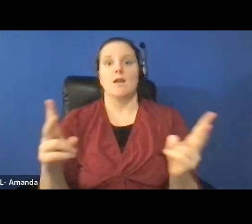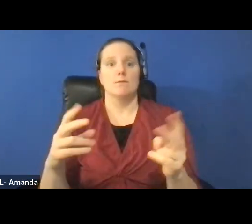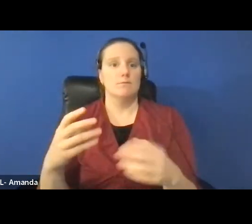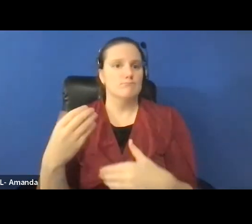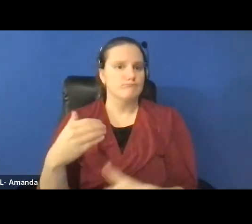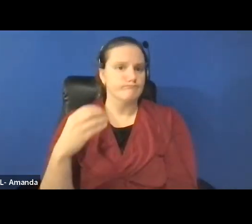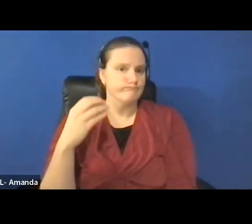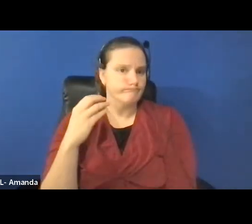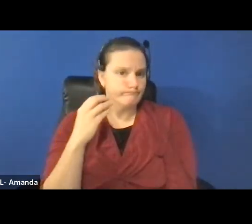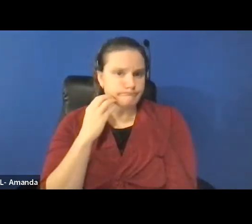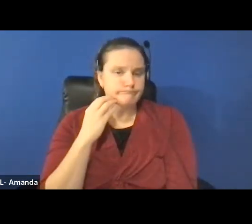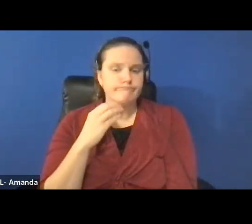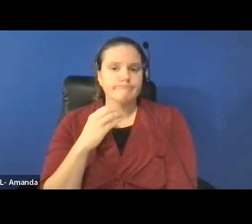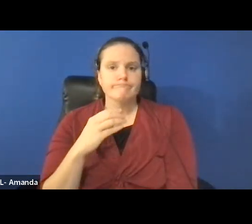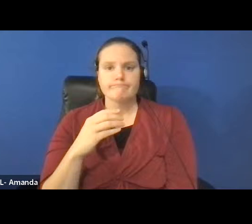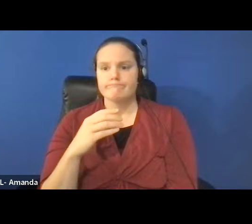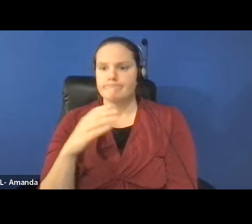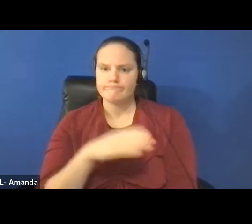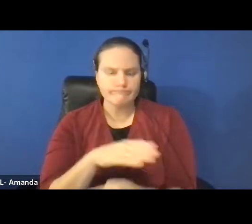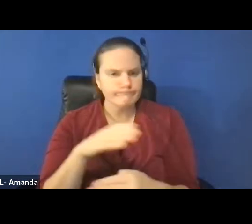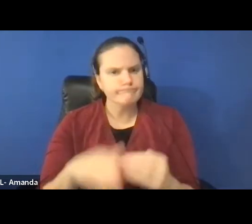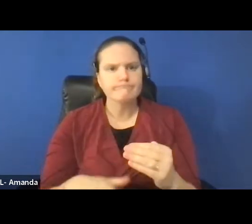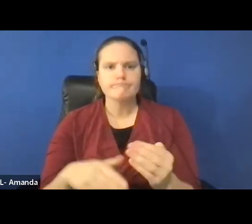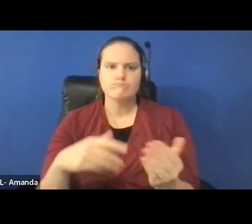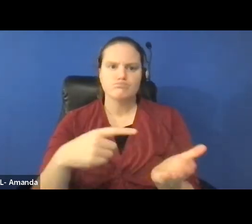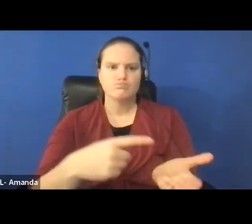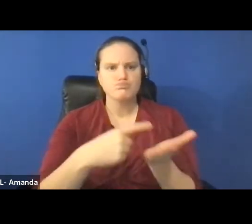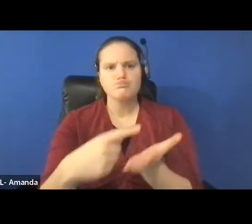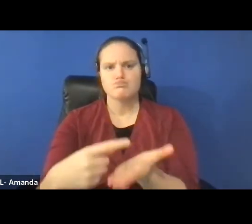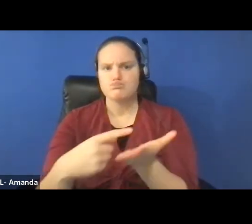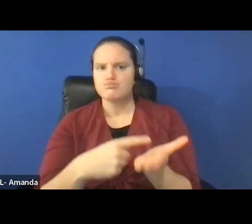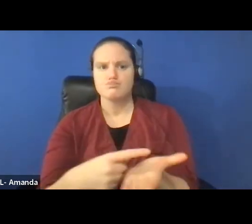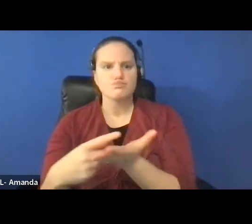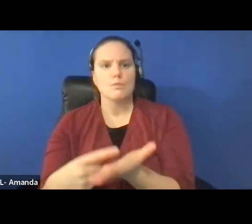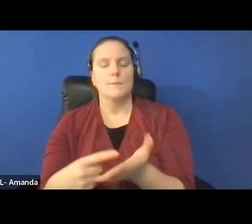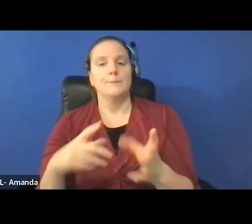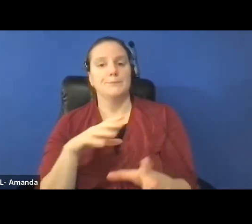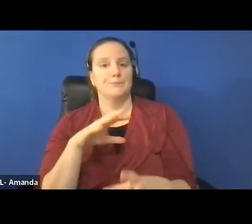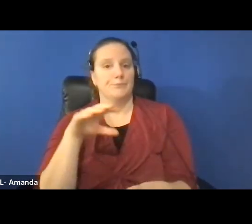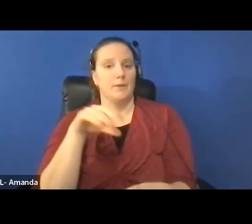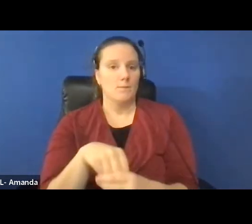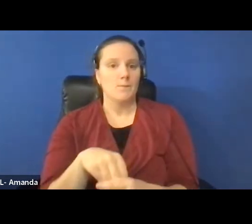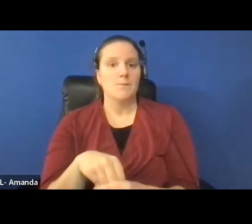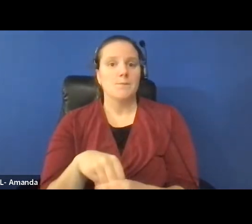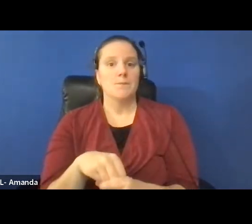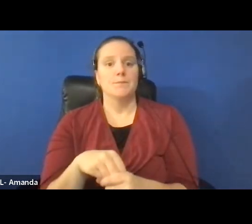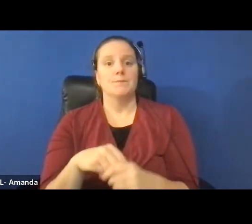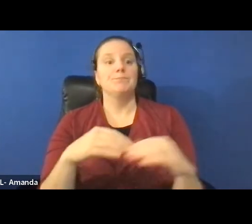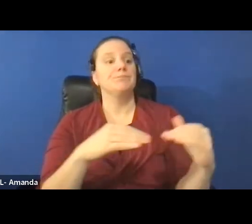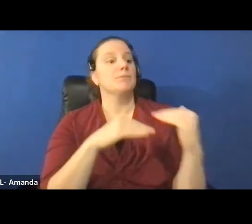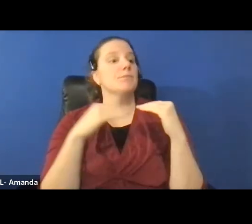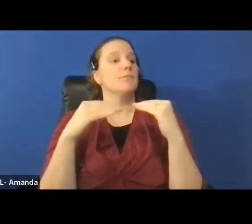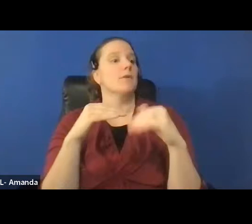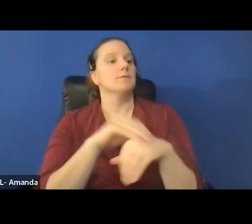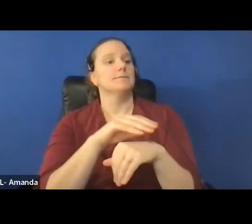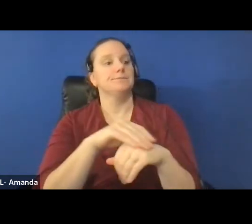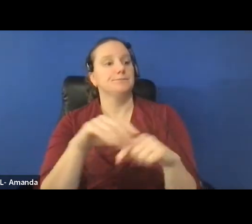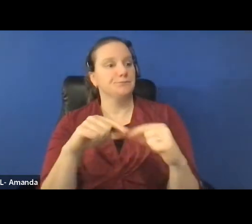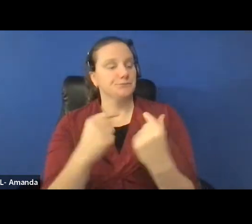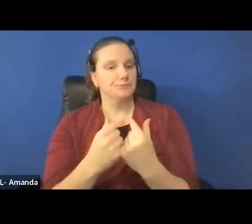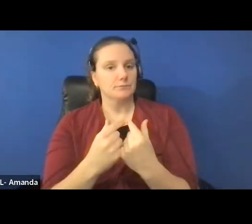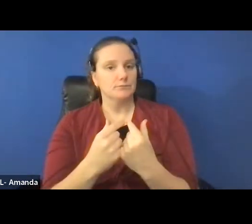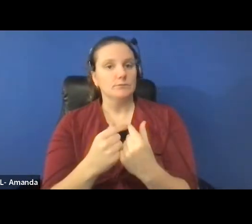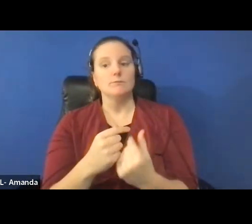robust and complete discussion that involves our equity advisory group, our